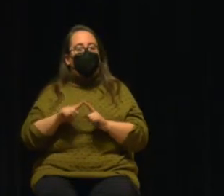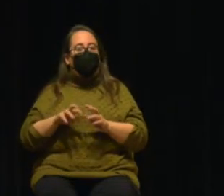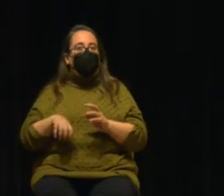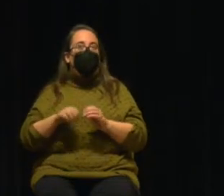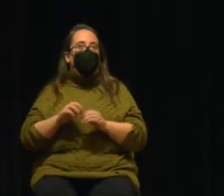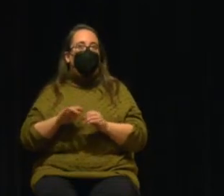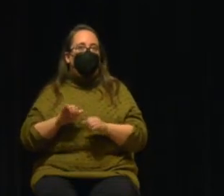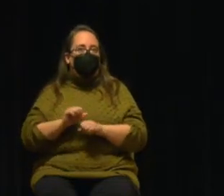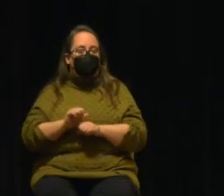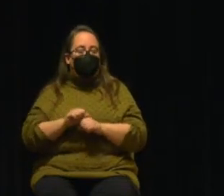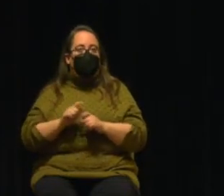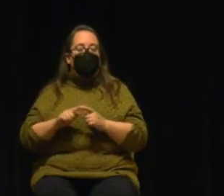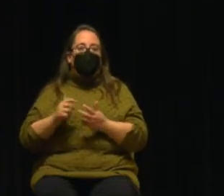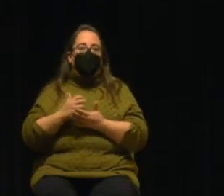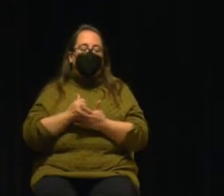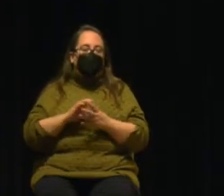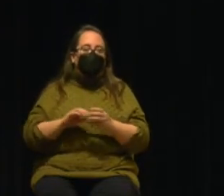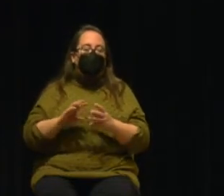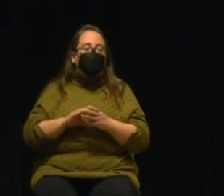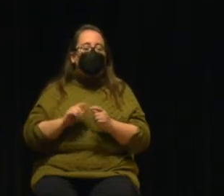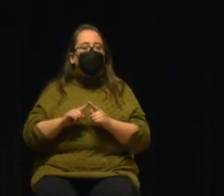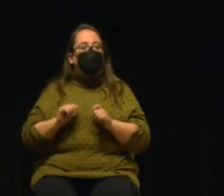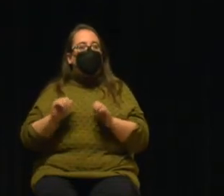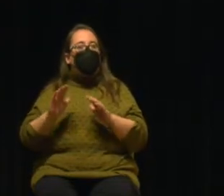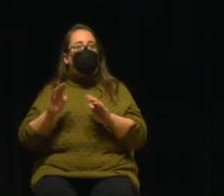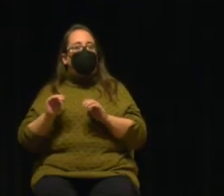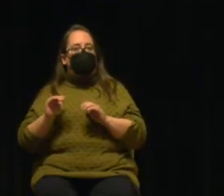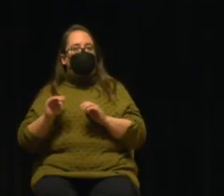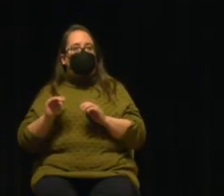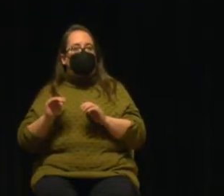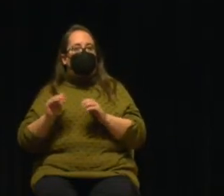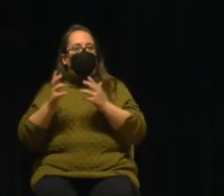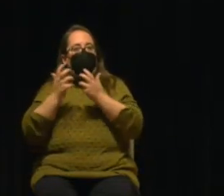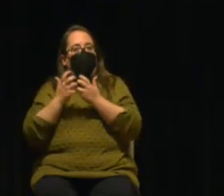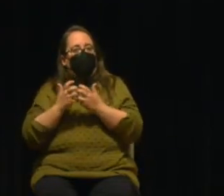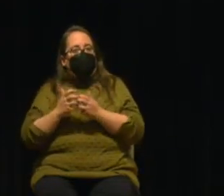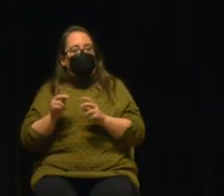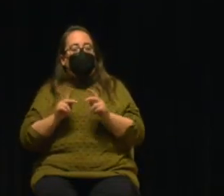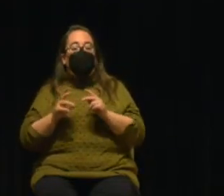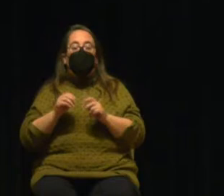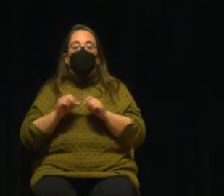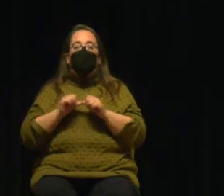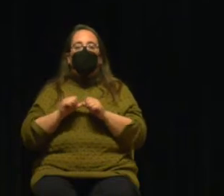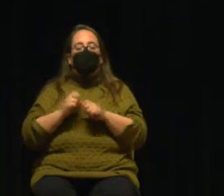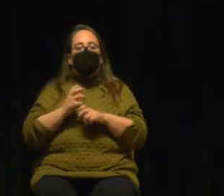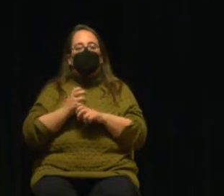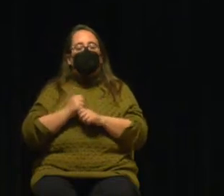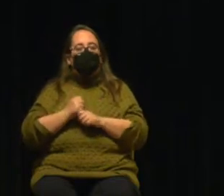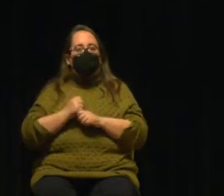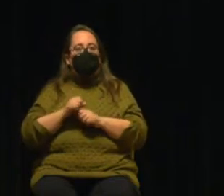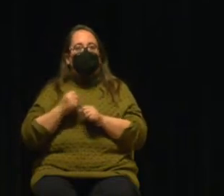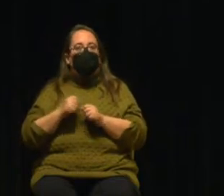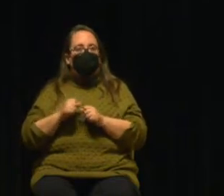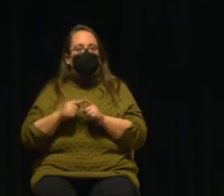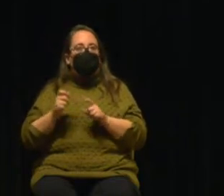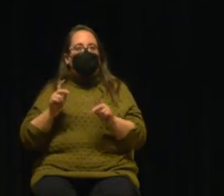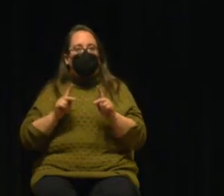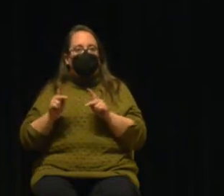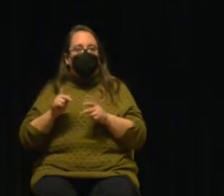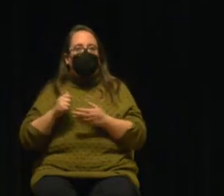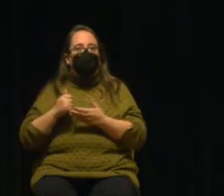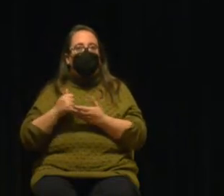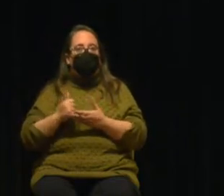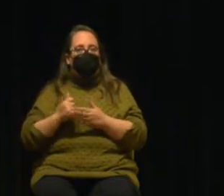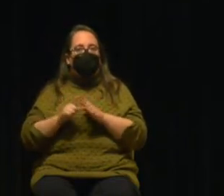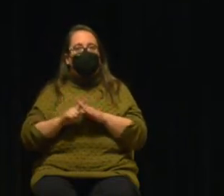more of that work, to collect these stories and to hopefully reconcile people. And he's constantly receiving letters from people he has helped